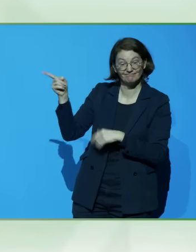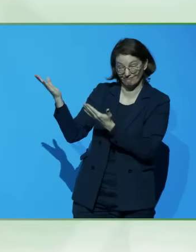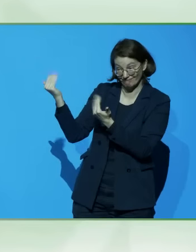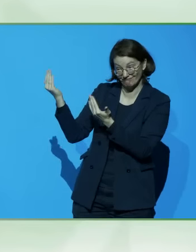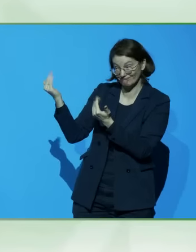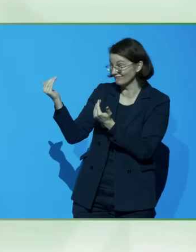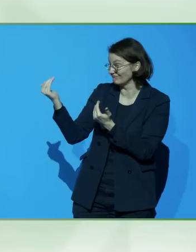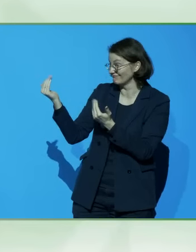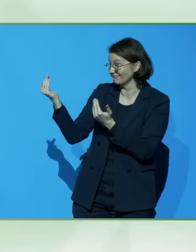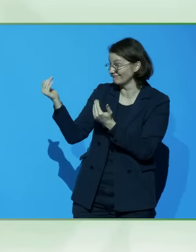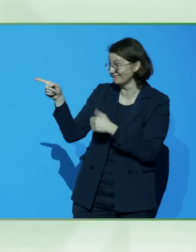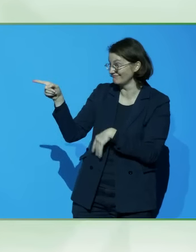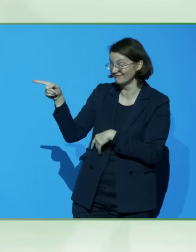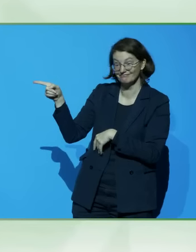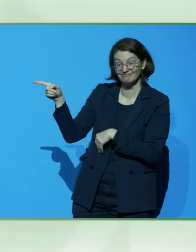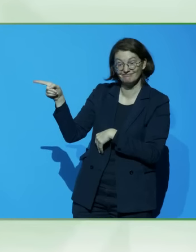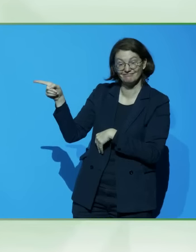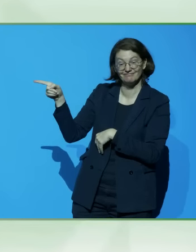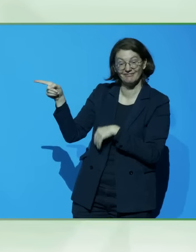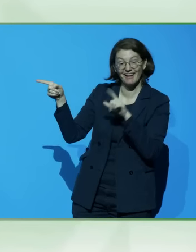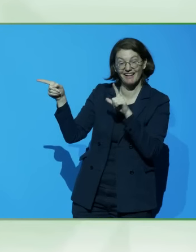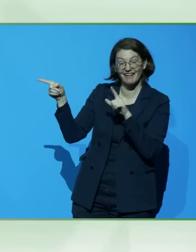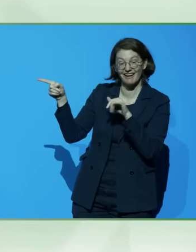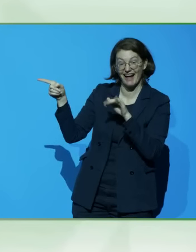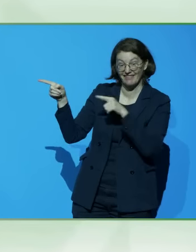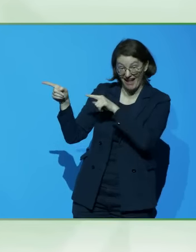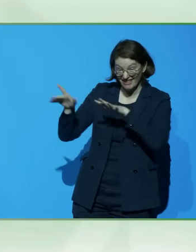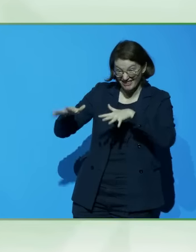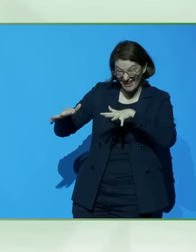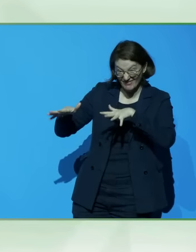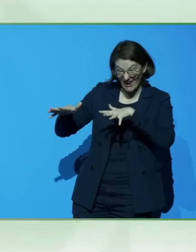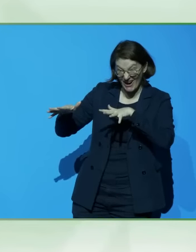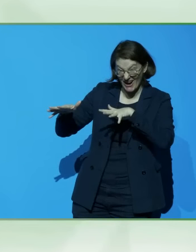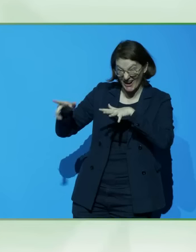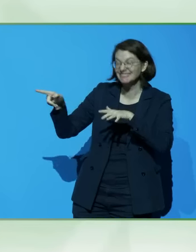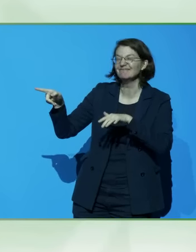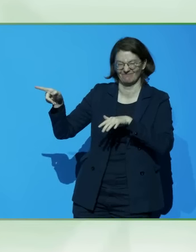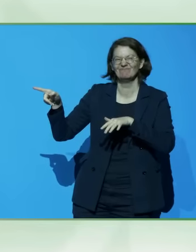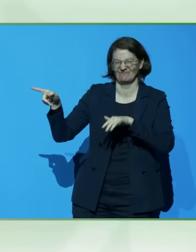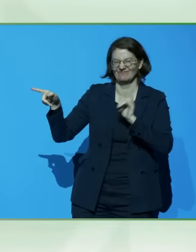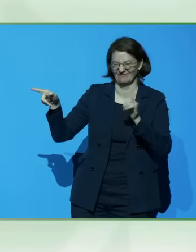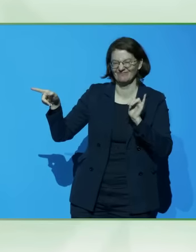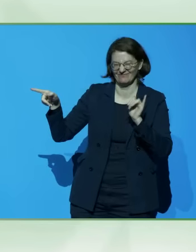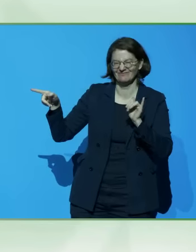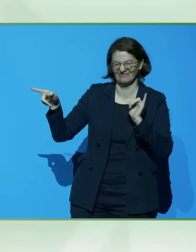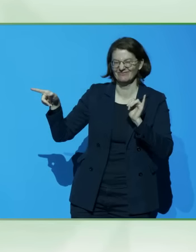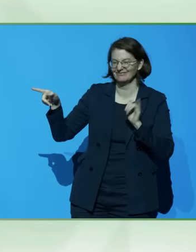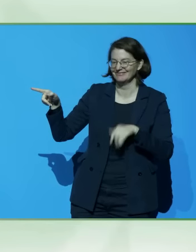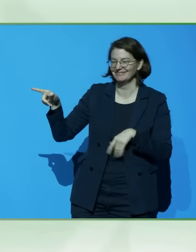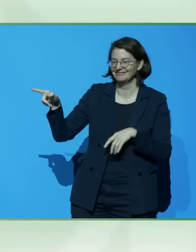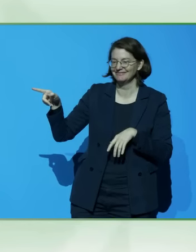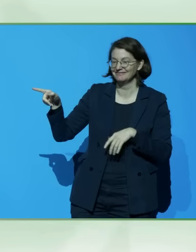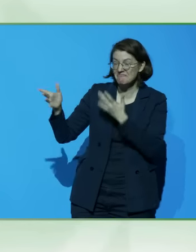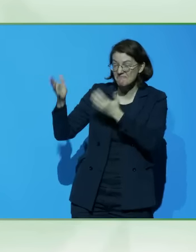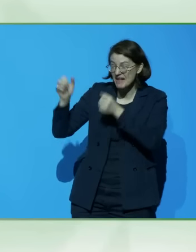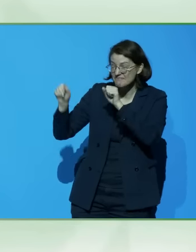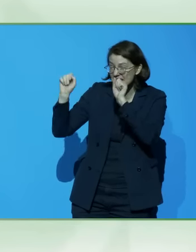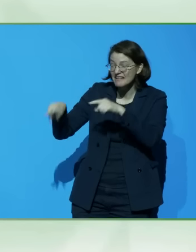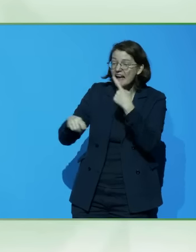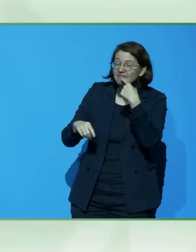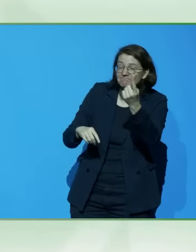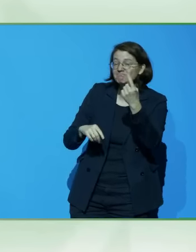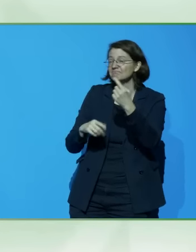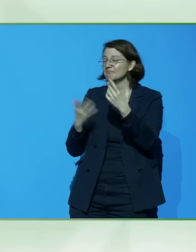Lana, like myself, is very nervous at the moment. But perhaps you want to say a word or two to our wonderful audience?